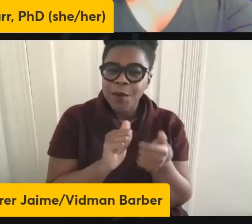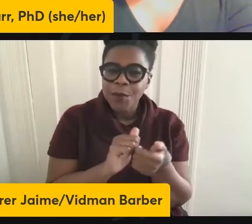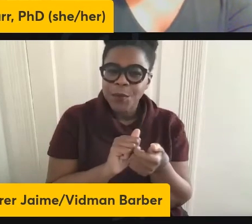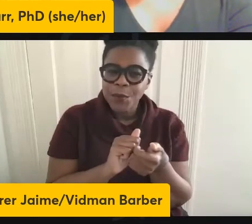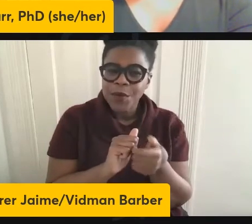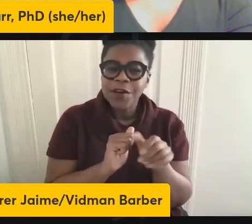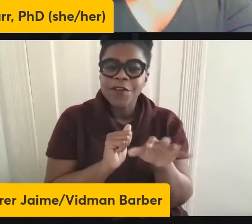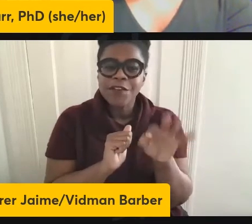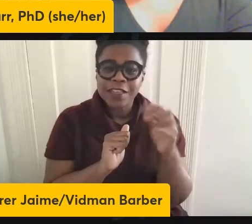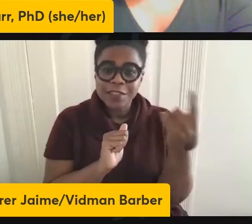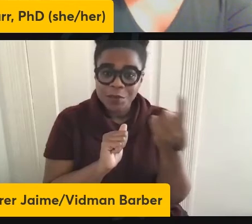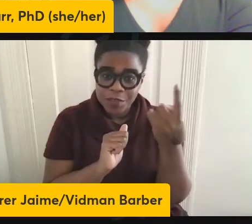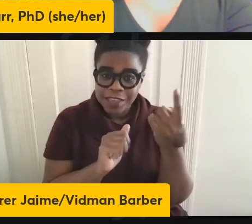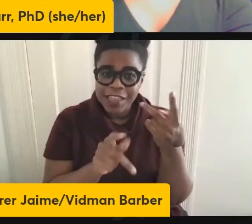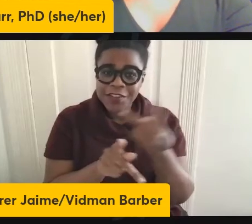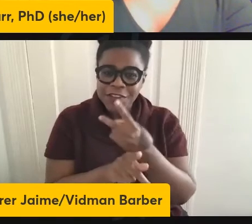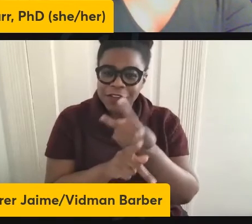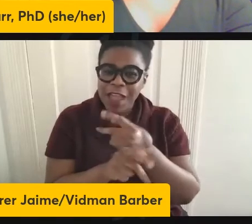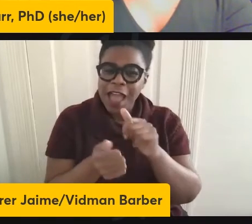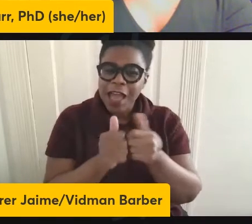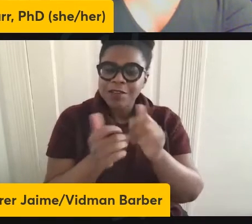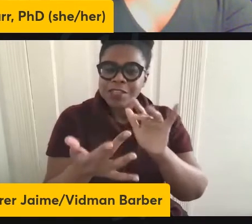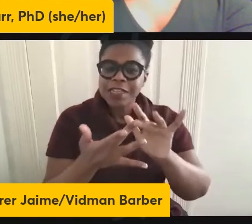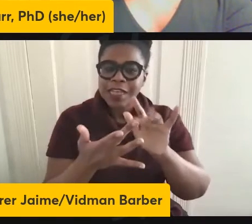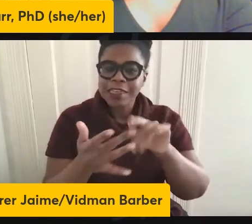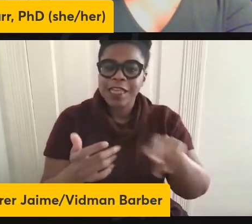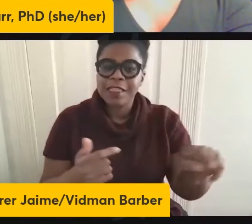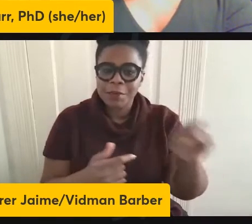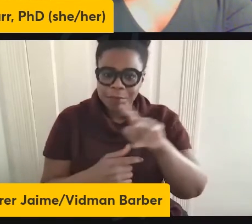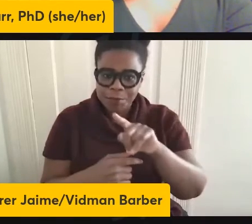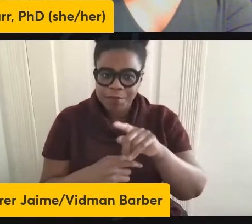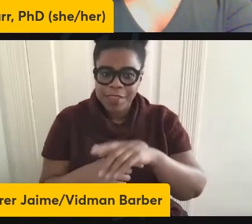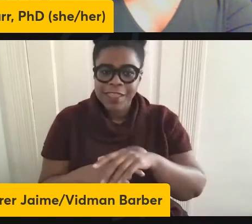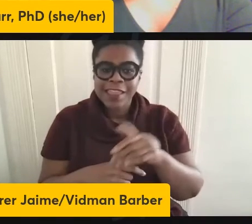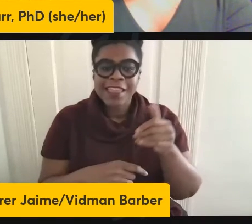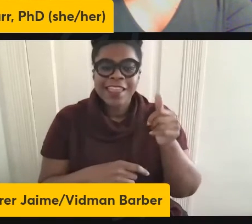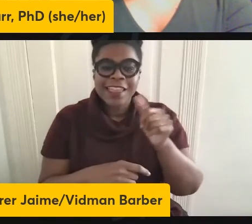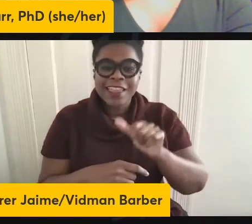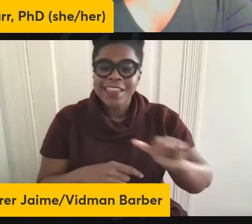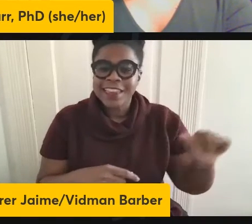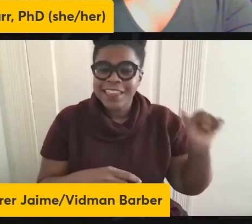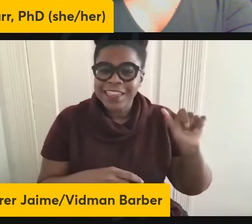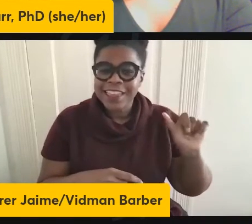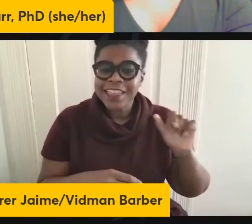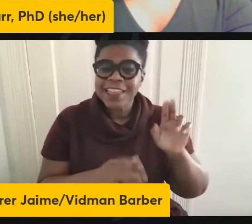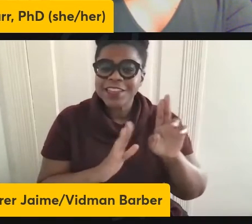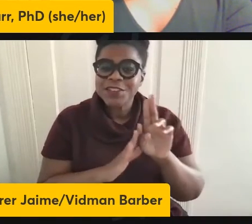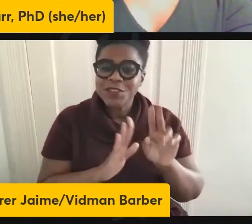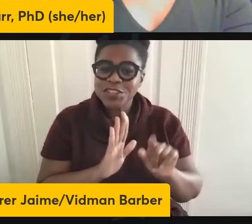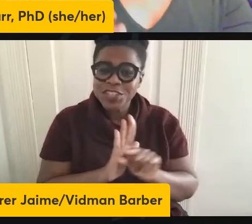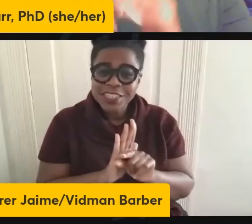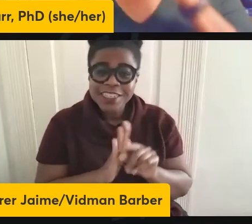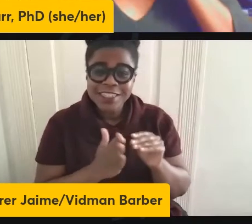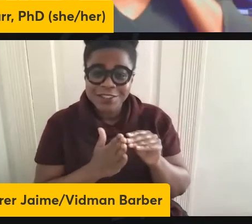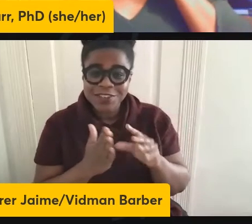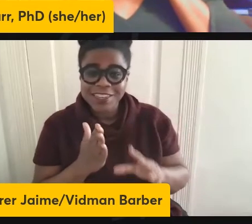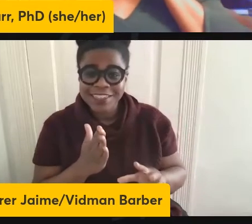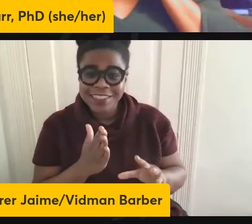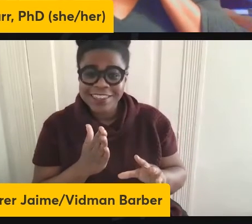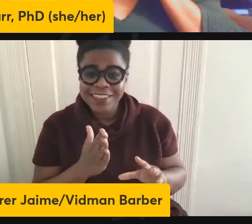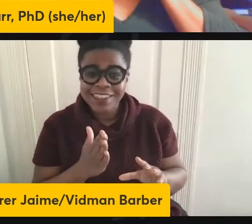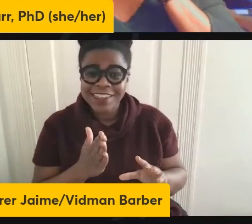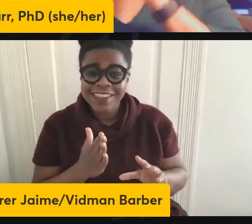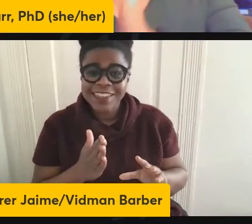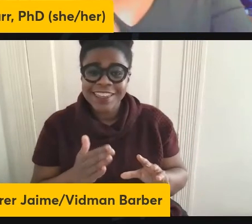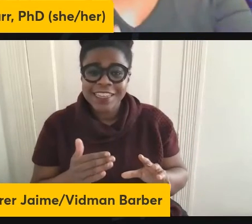find someone and then figure out how to get in contact with them. And I will say to any undergrad or high school student,